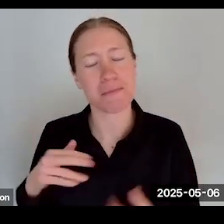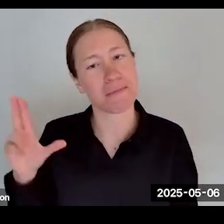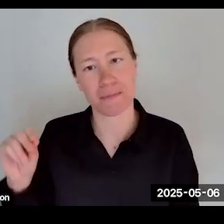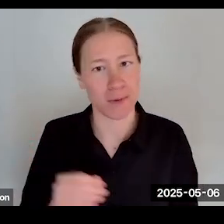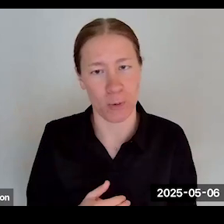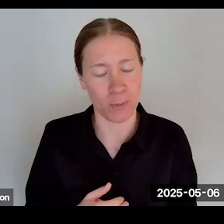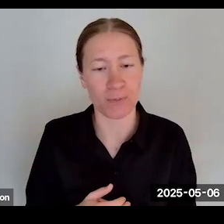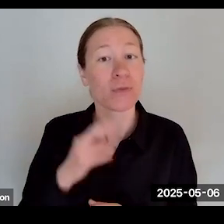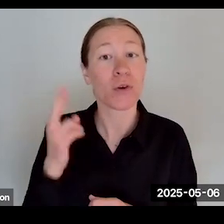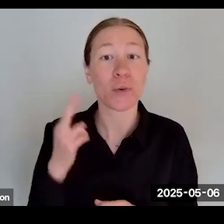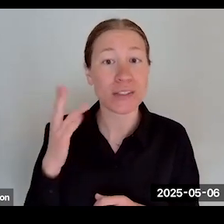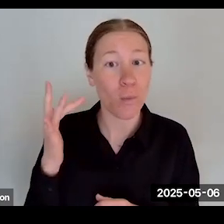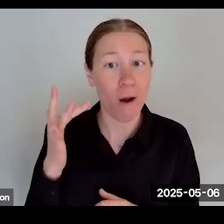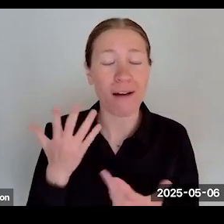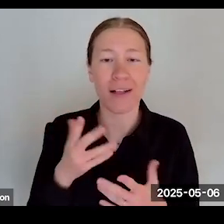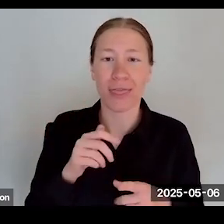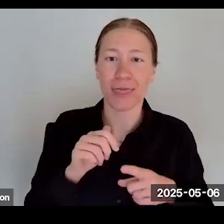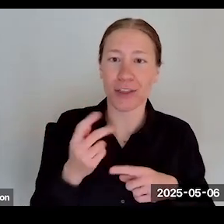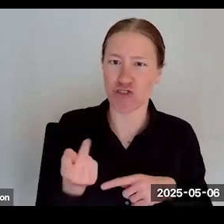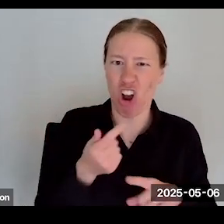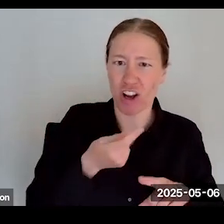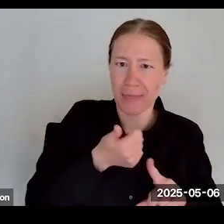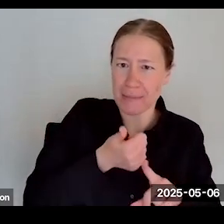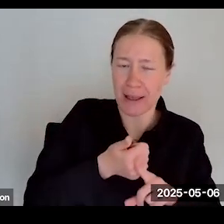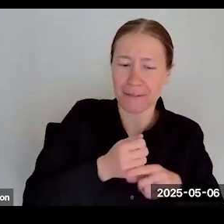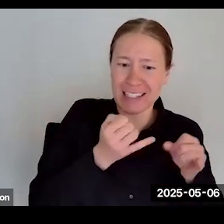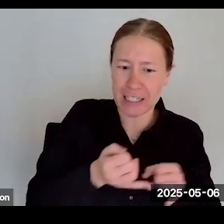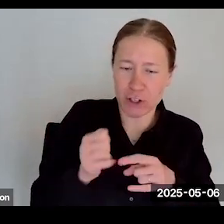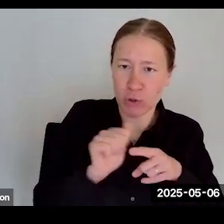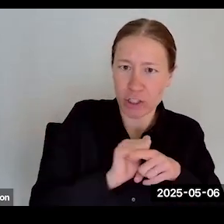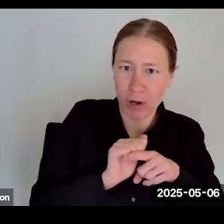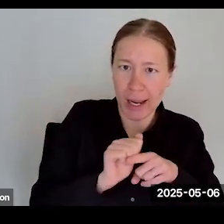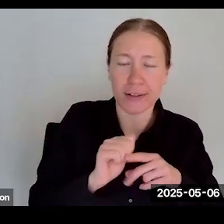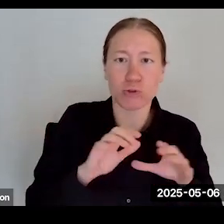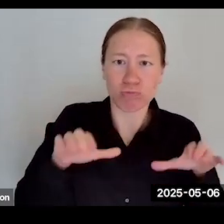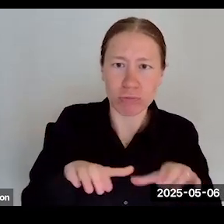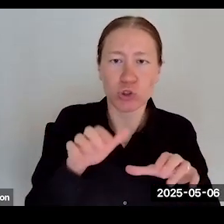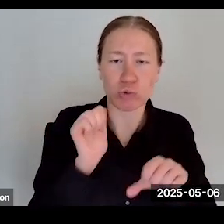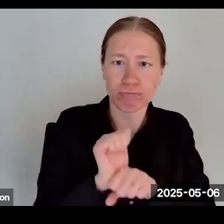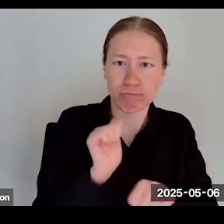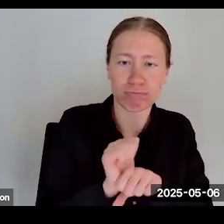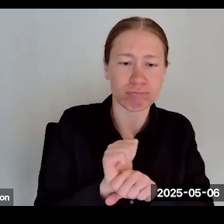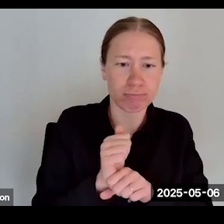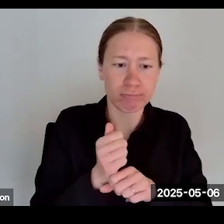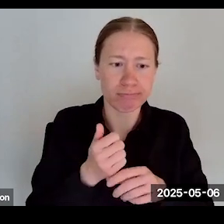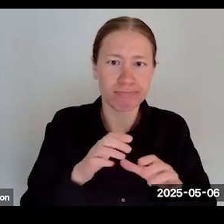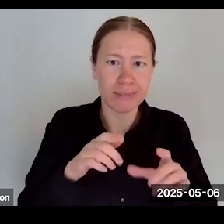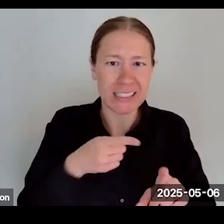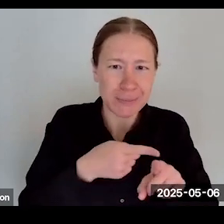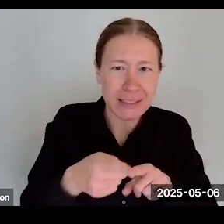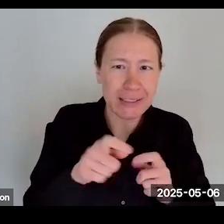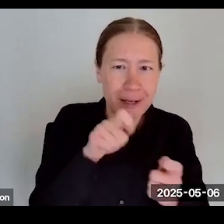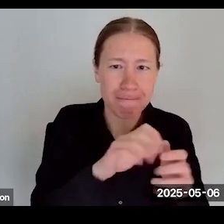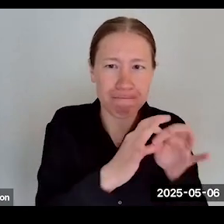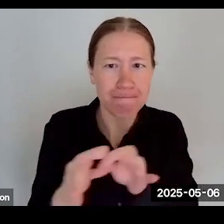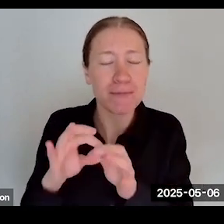is because the dog must be individually trained to perform a task related to the individual's disability in order to be considered